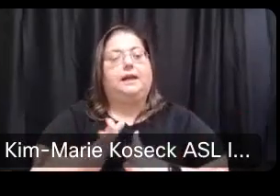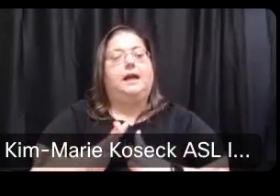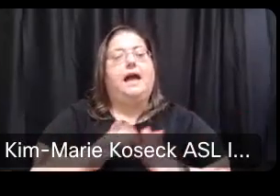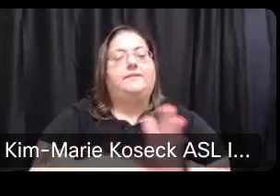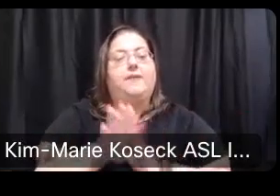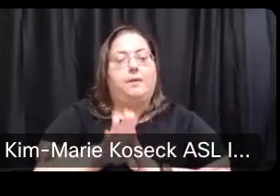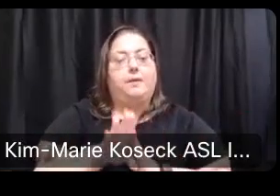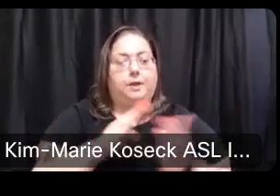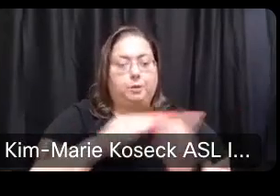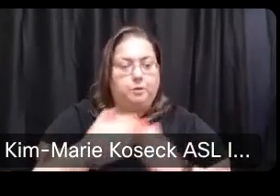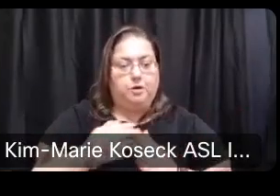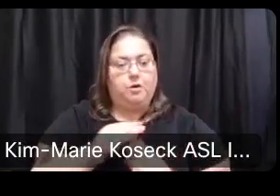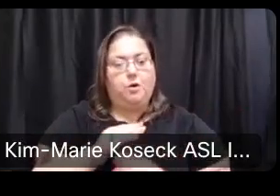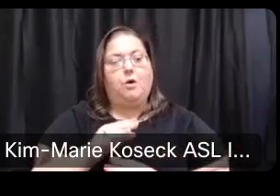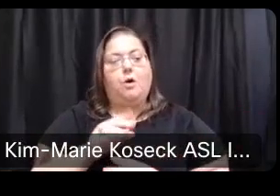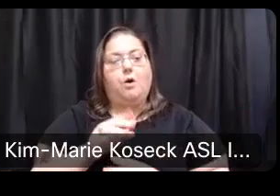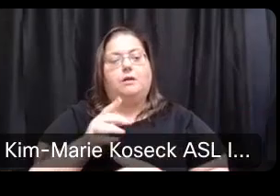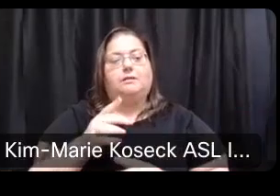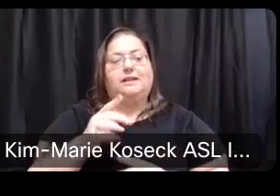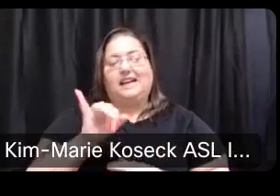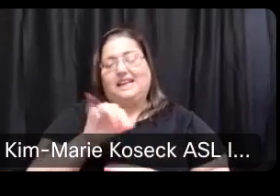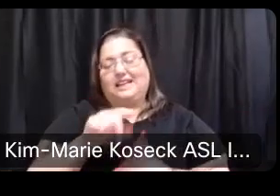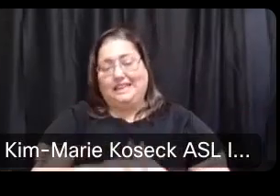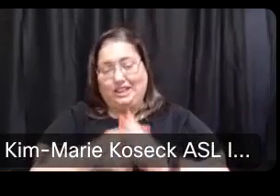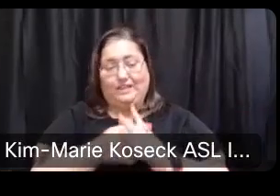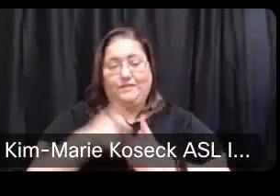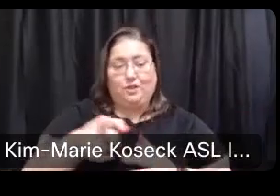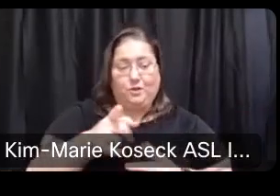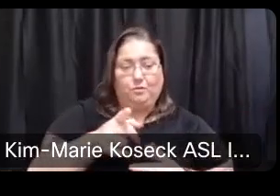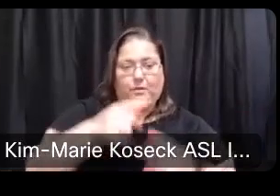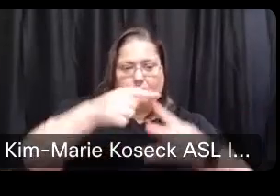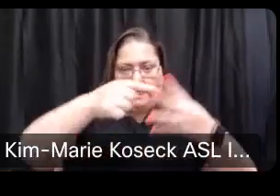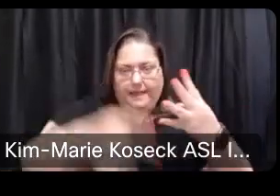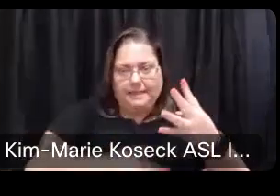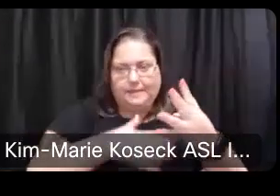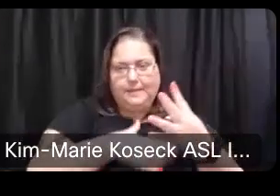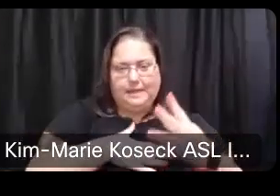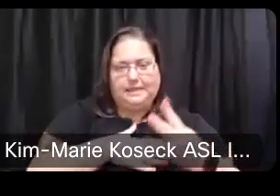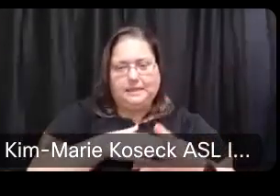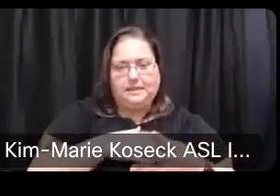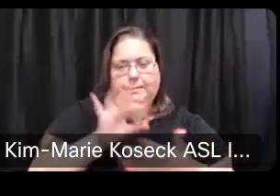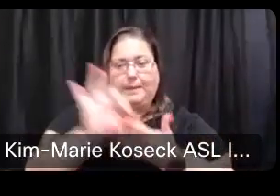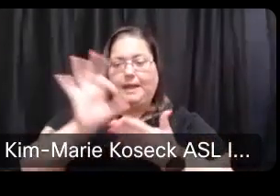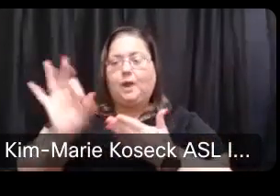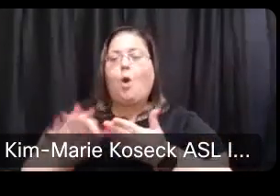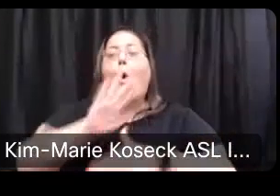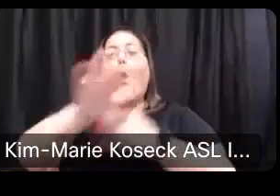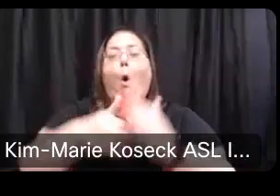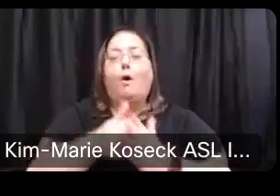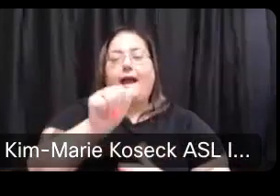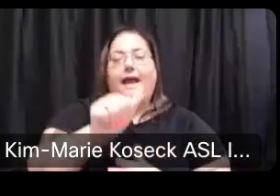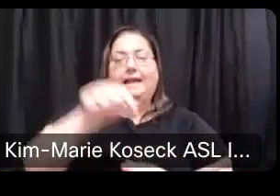or initiatives are you familiar with? And there's a list. Please select all that apply. A,